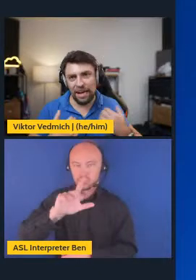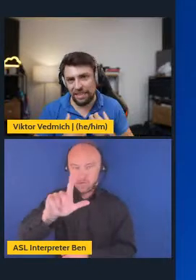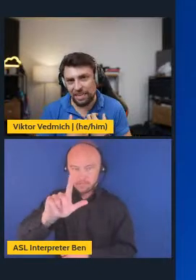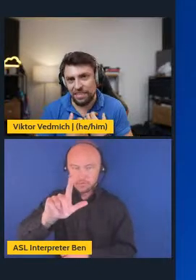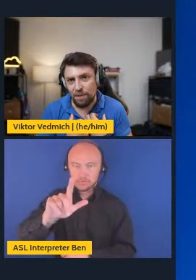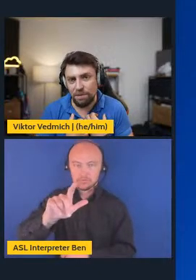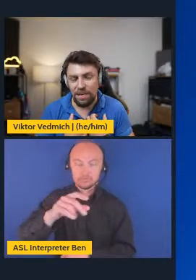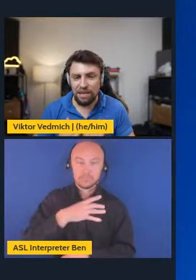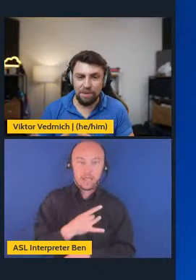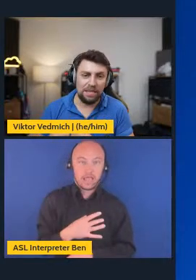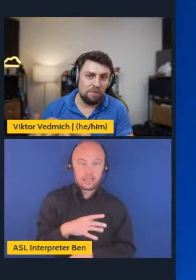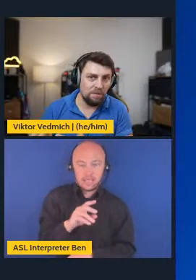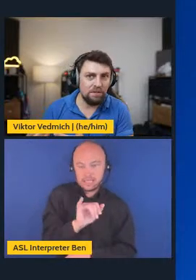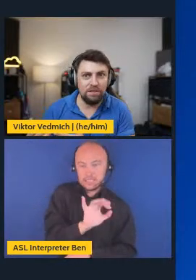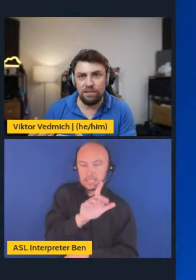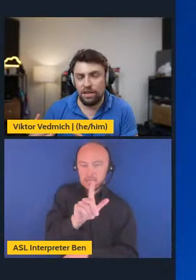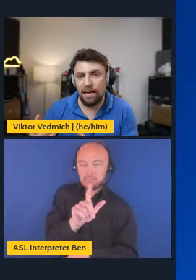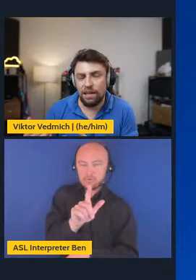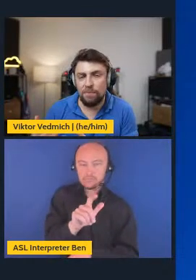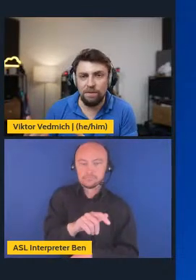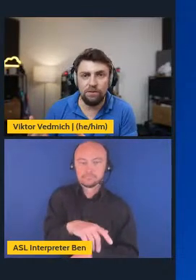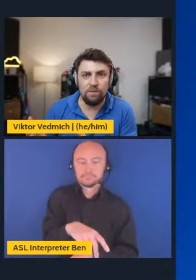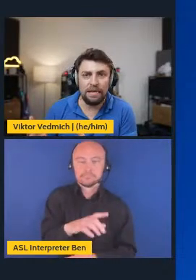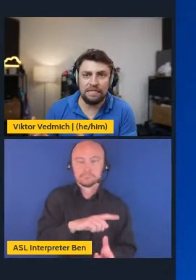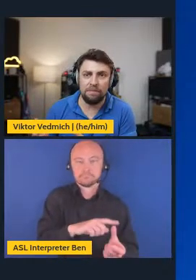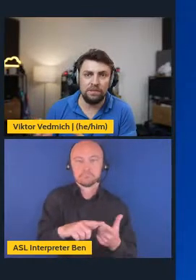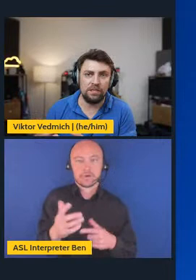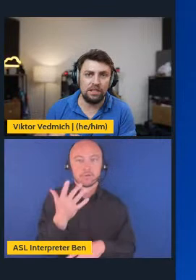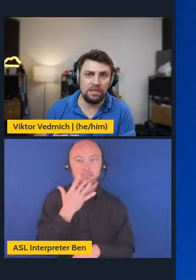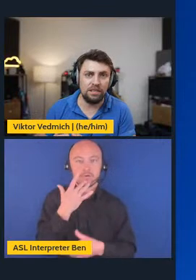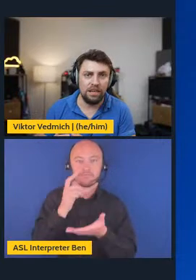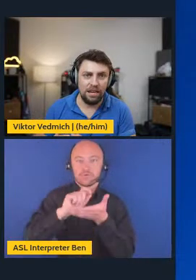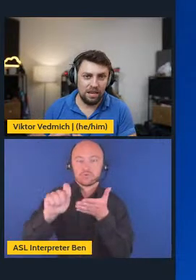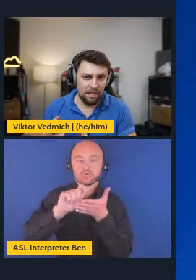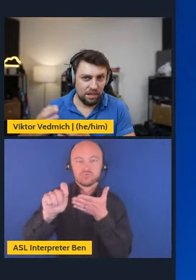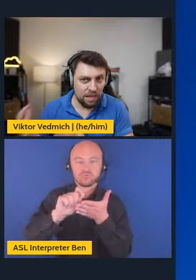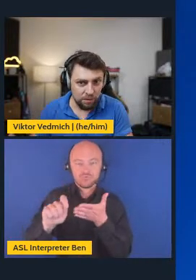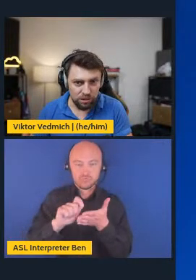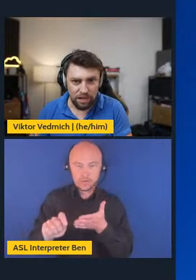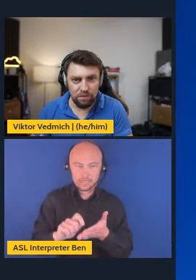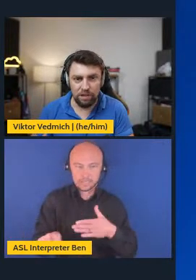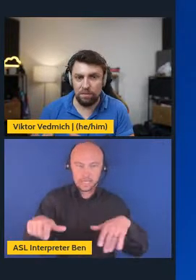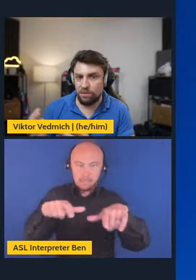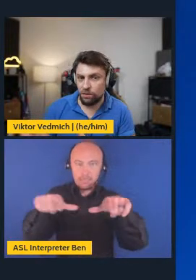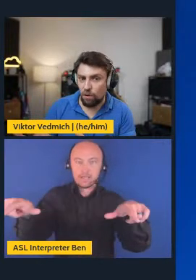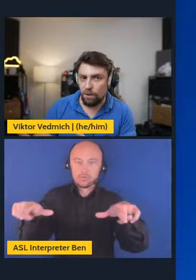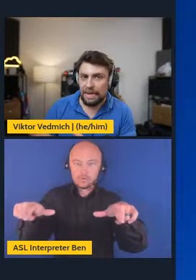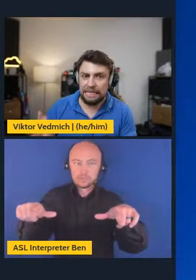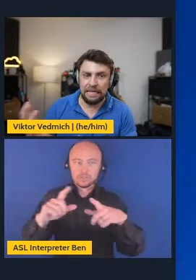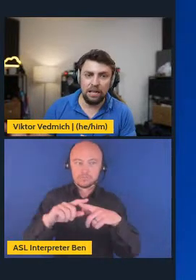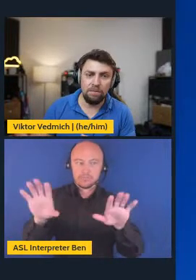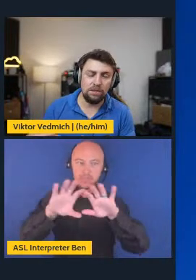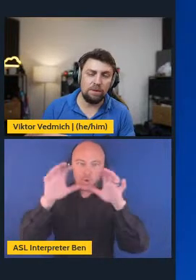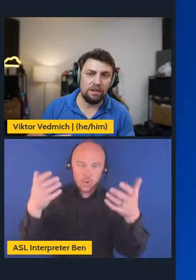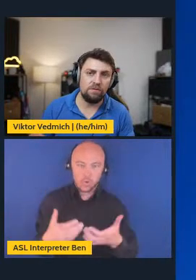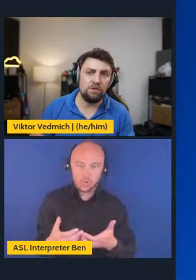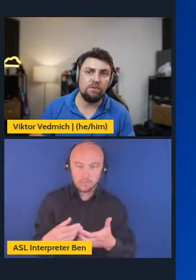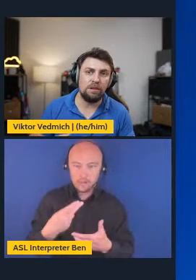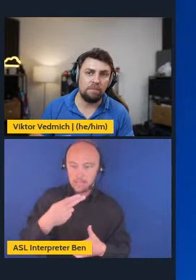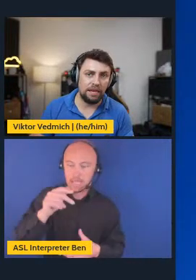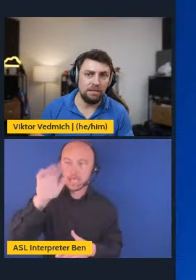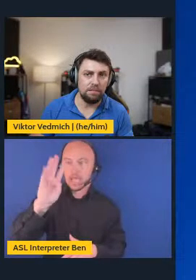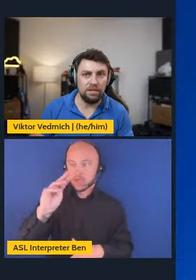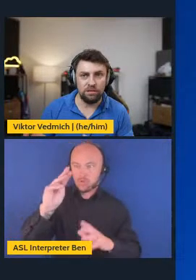I like YAML, but I prefer to write something in languages, like, for example, in the Go. And in Helm, it's provided for